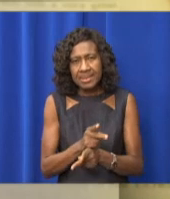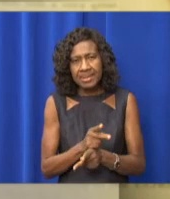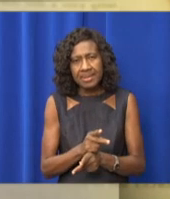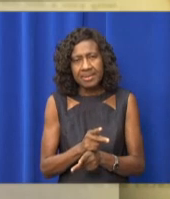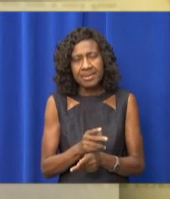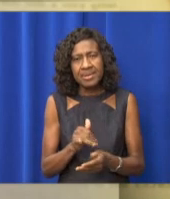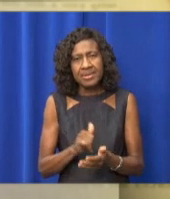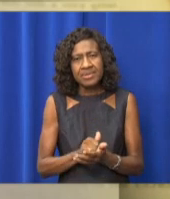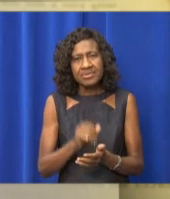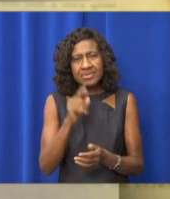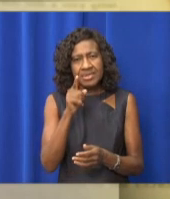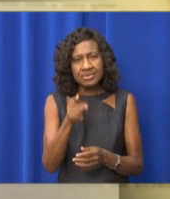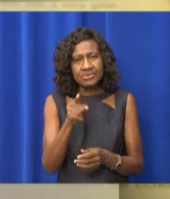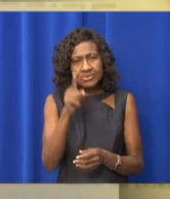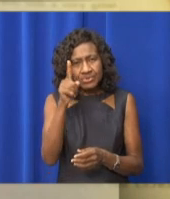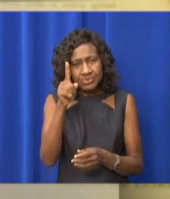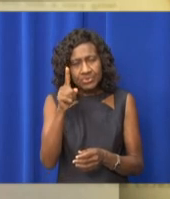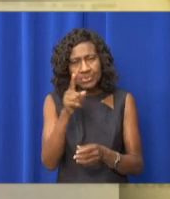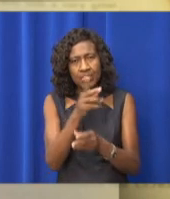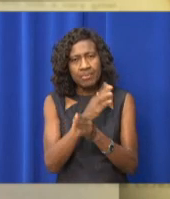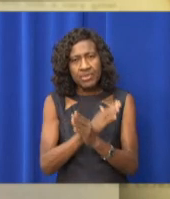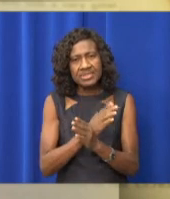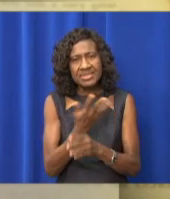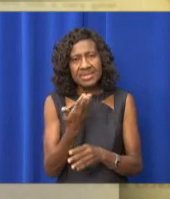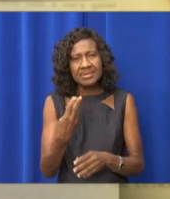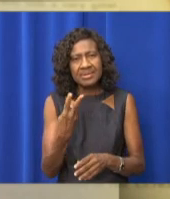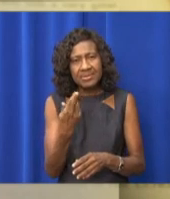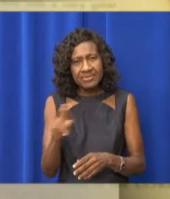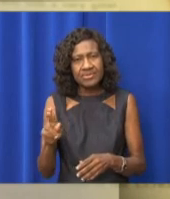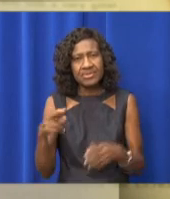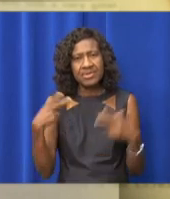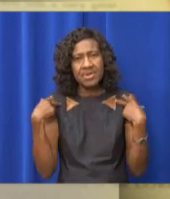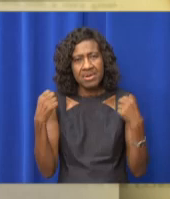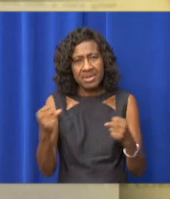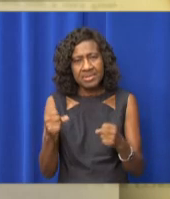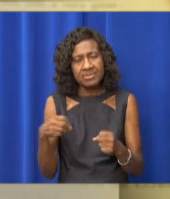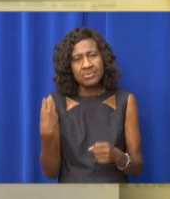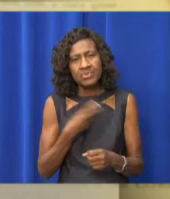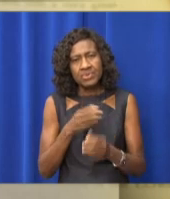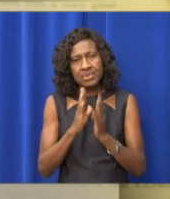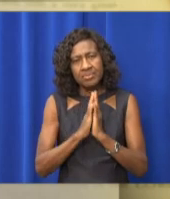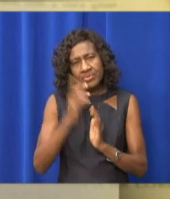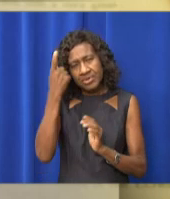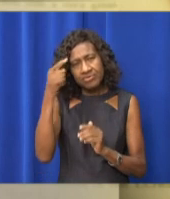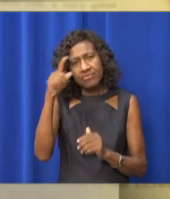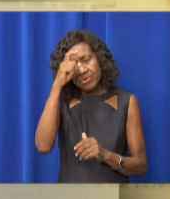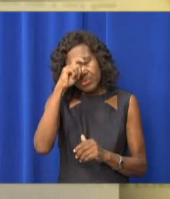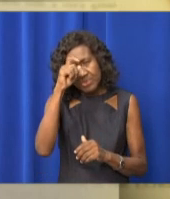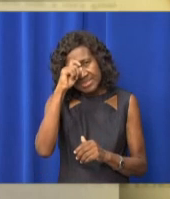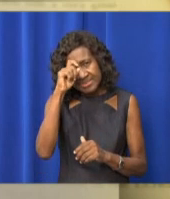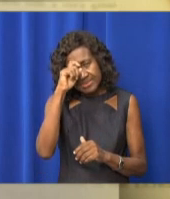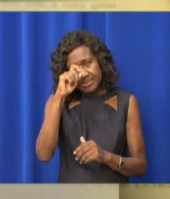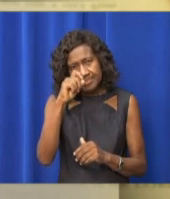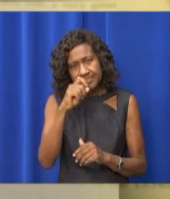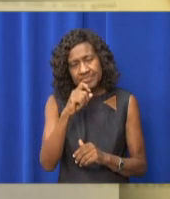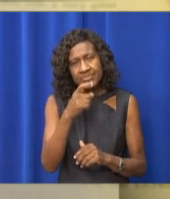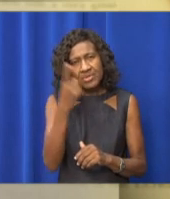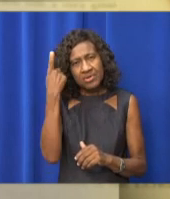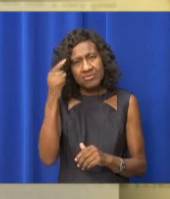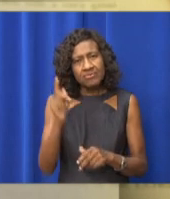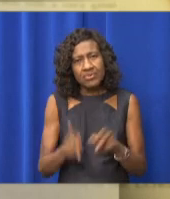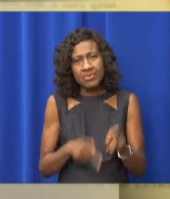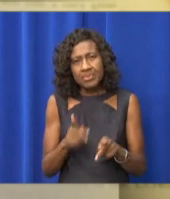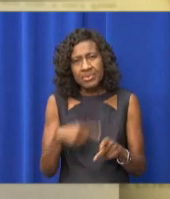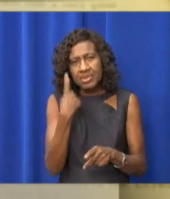their caring and protect their health and well-being. We pray for wisdom for the scientific community, seeking ways